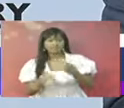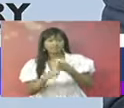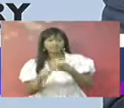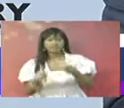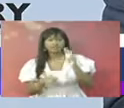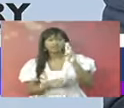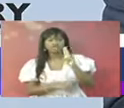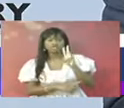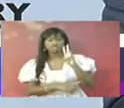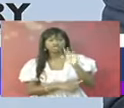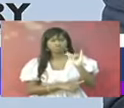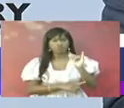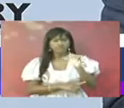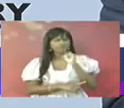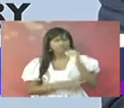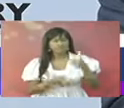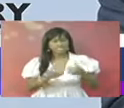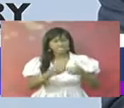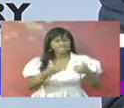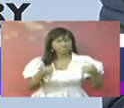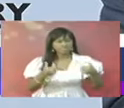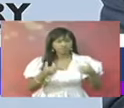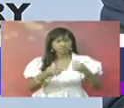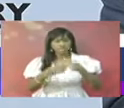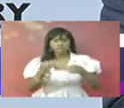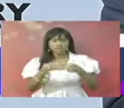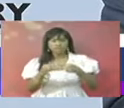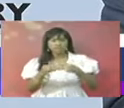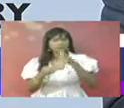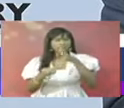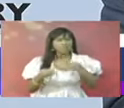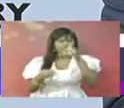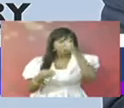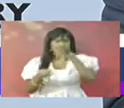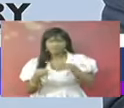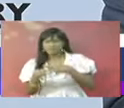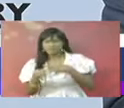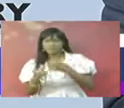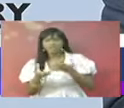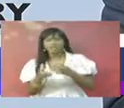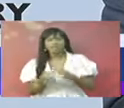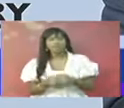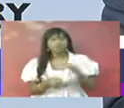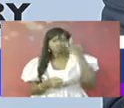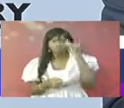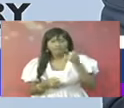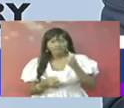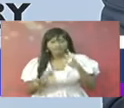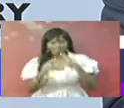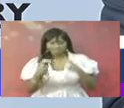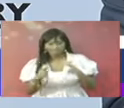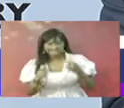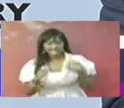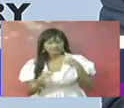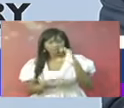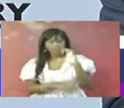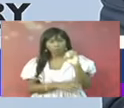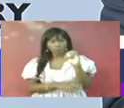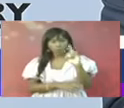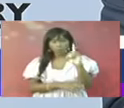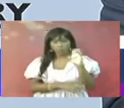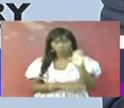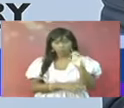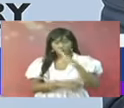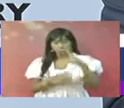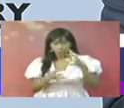not disaggregated by age or sex. It actually comes as blinded data because it's part of a trial, so it comes with a code on it. When I get it, I send